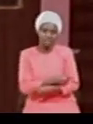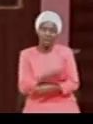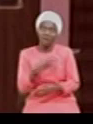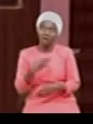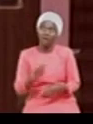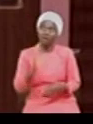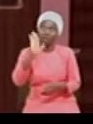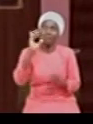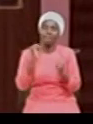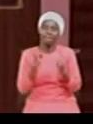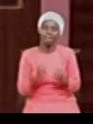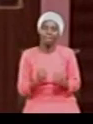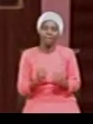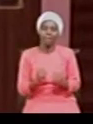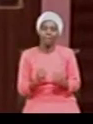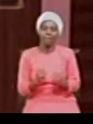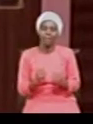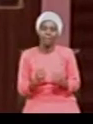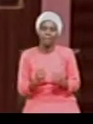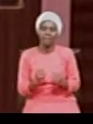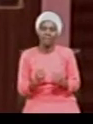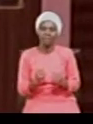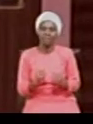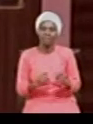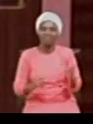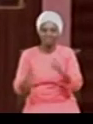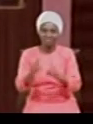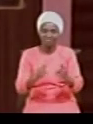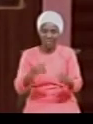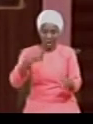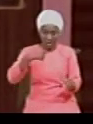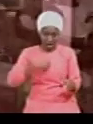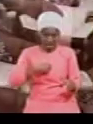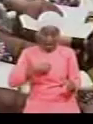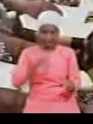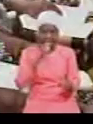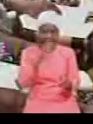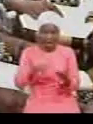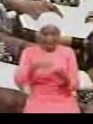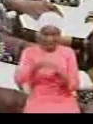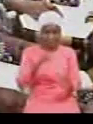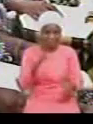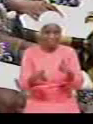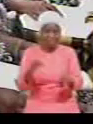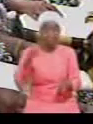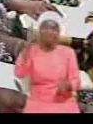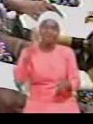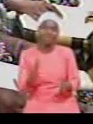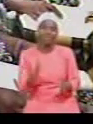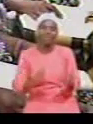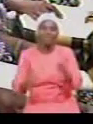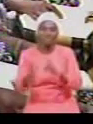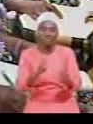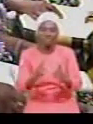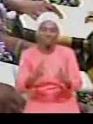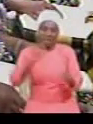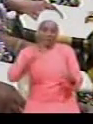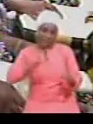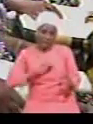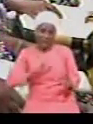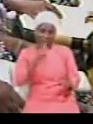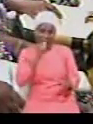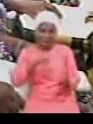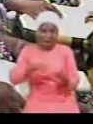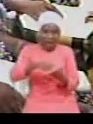thy power. I'm one of the people of God. I said, I am one of the people of